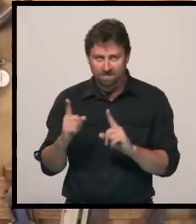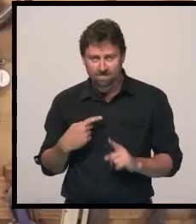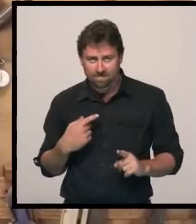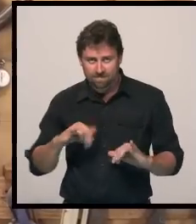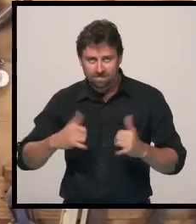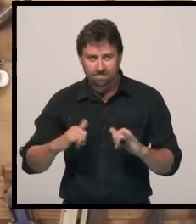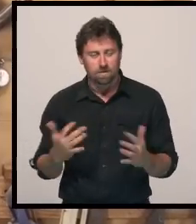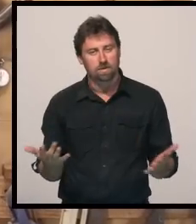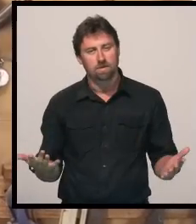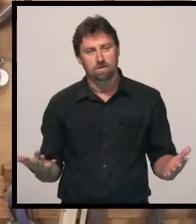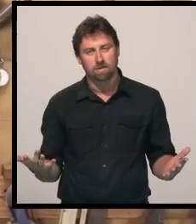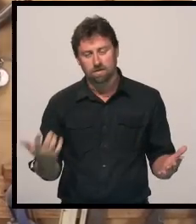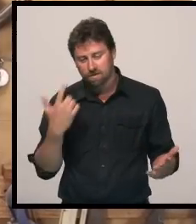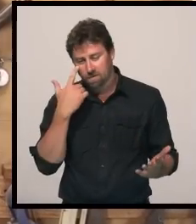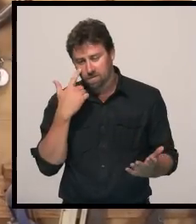Look at that.